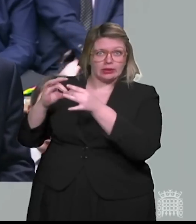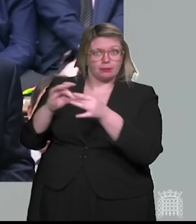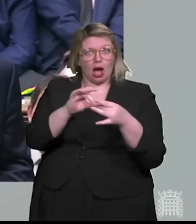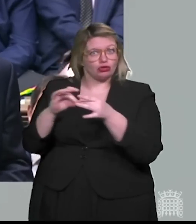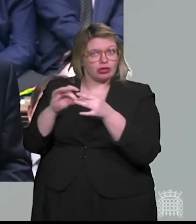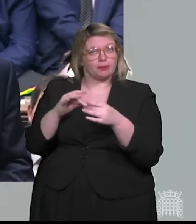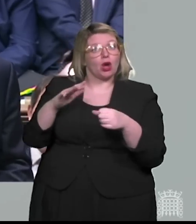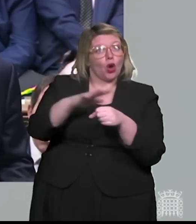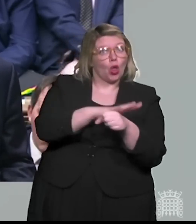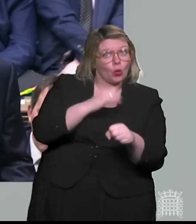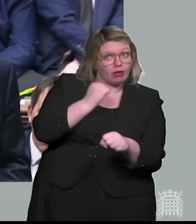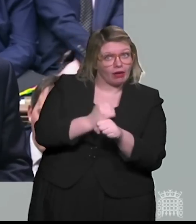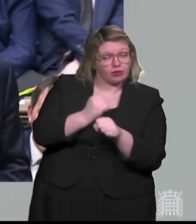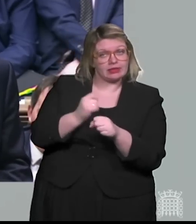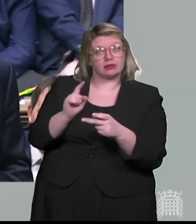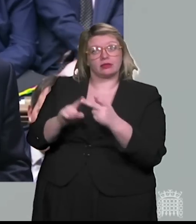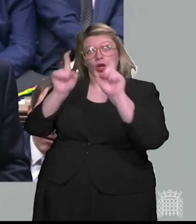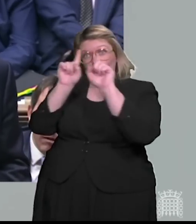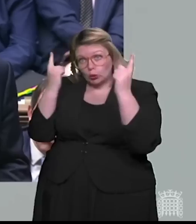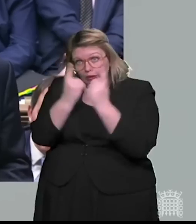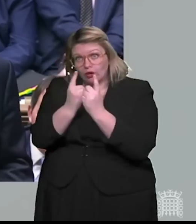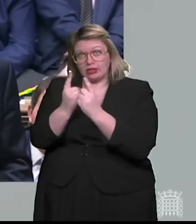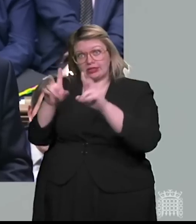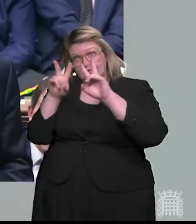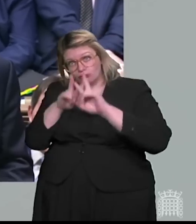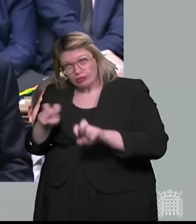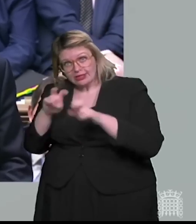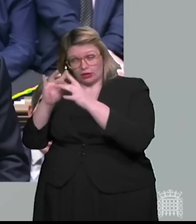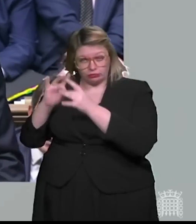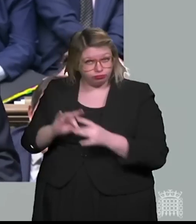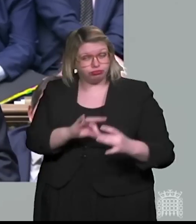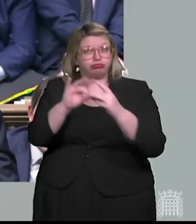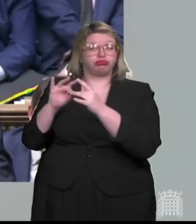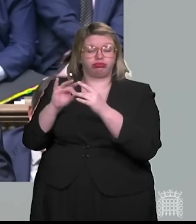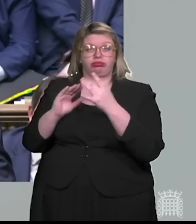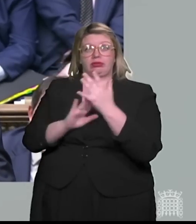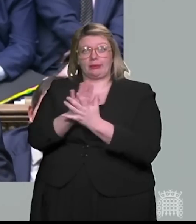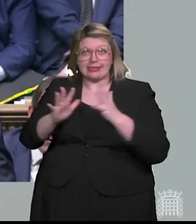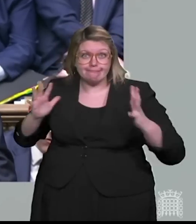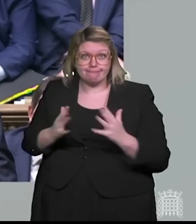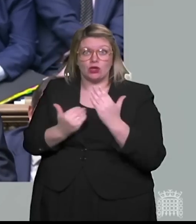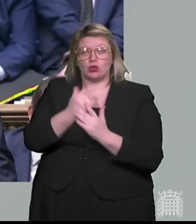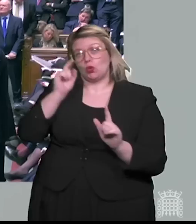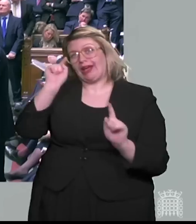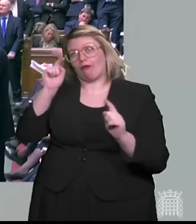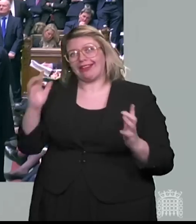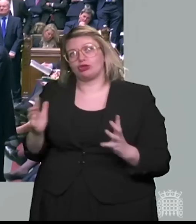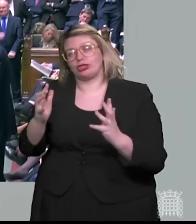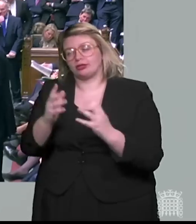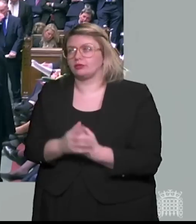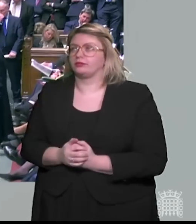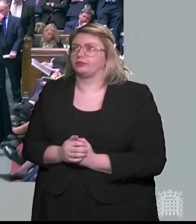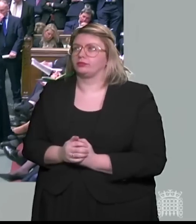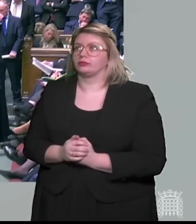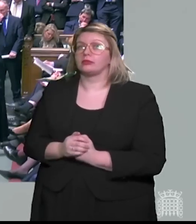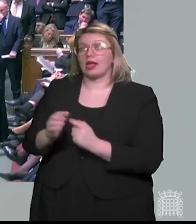local government and a university or research institute in a way that catalyses new innovation clusters. If the